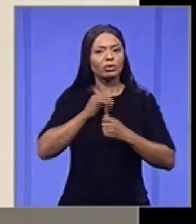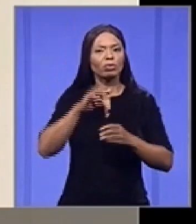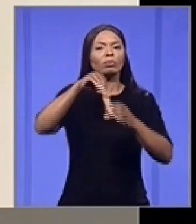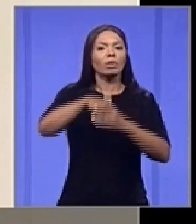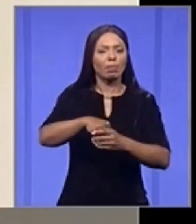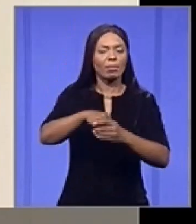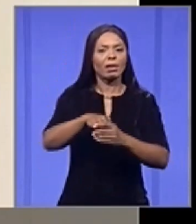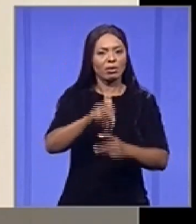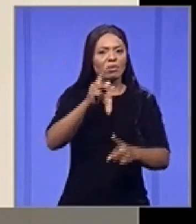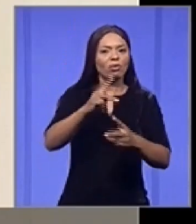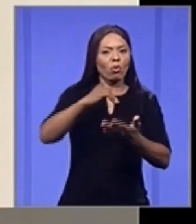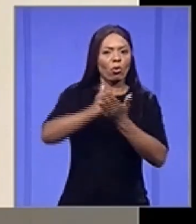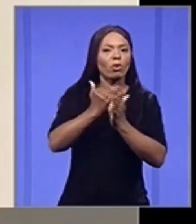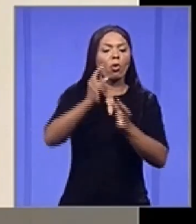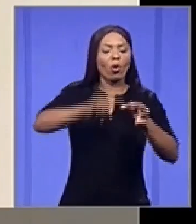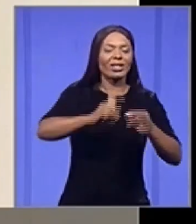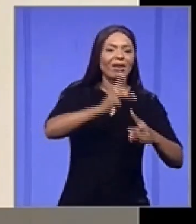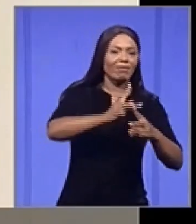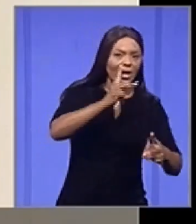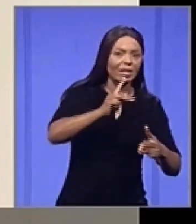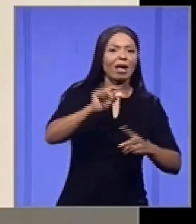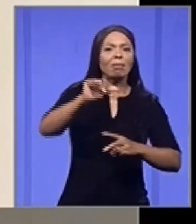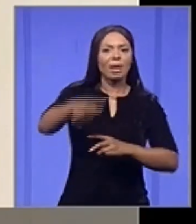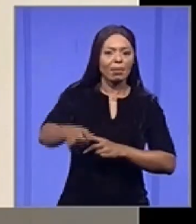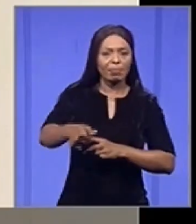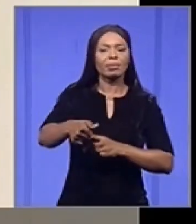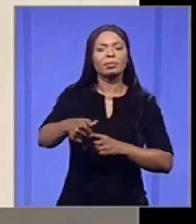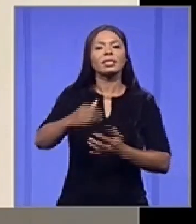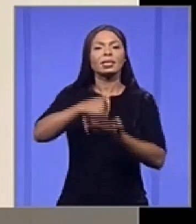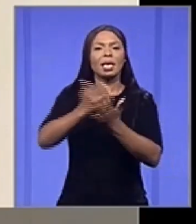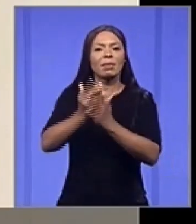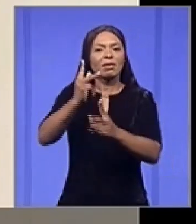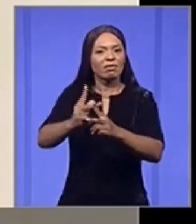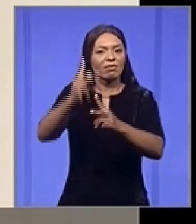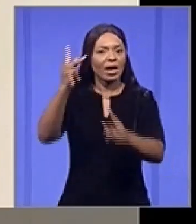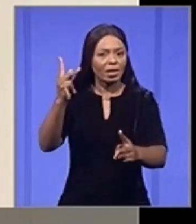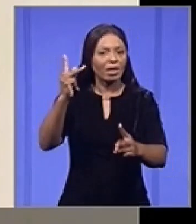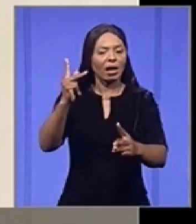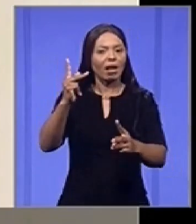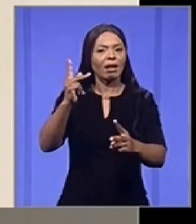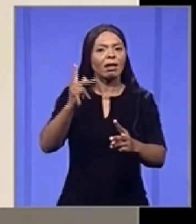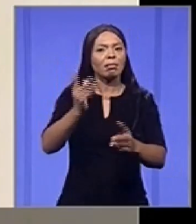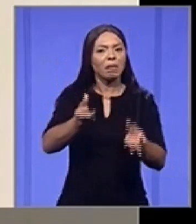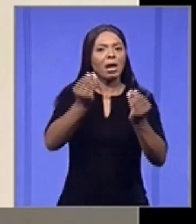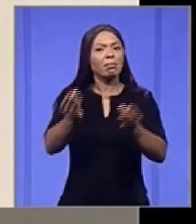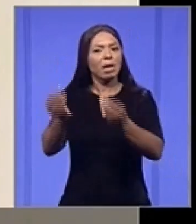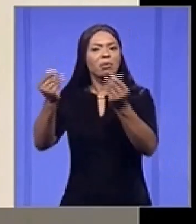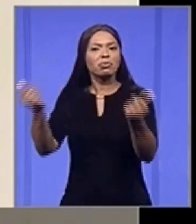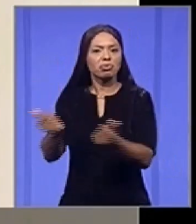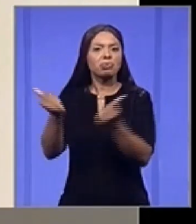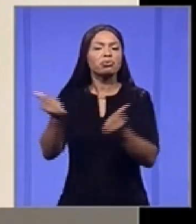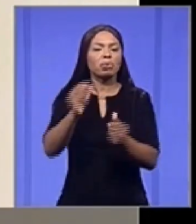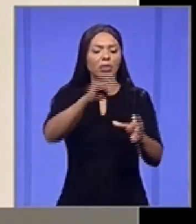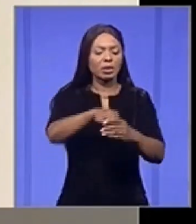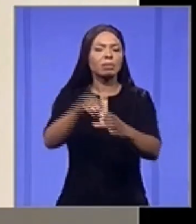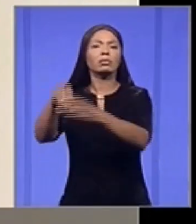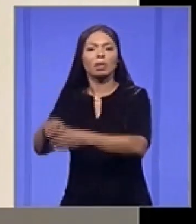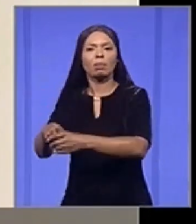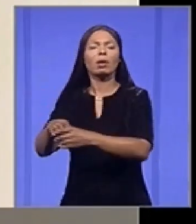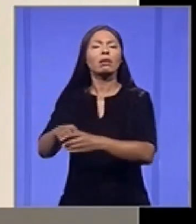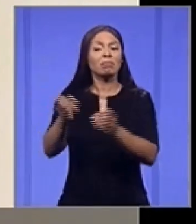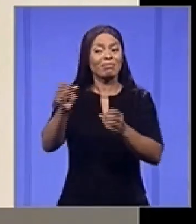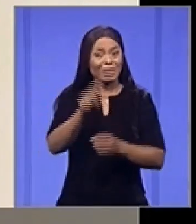through this quarterfinal and going all out to the semis. We're really proud, and we